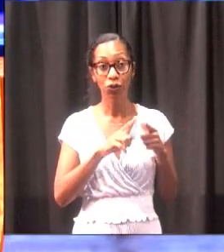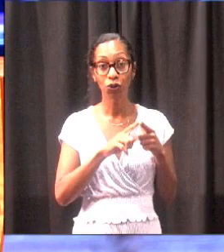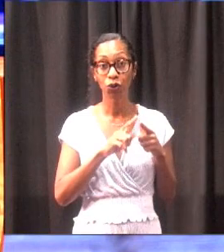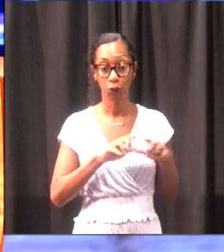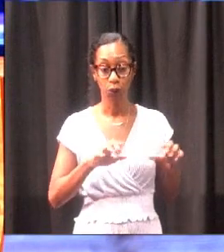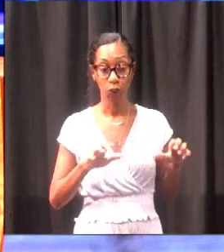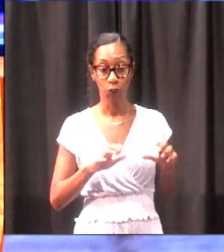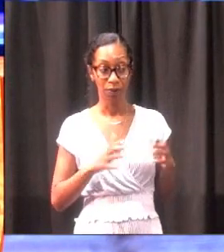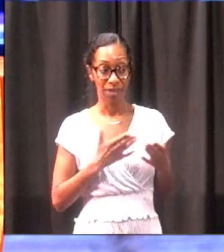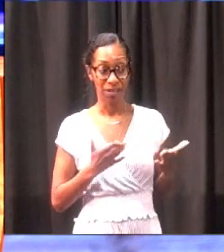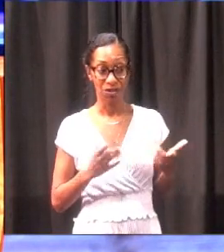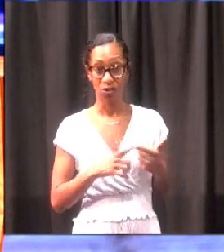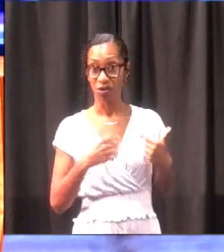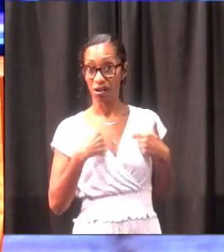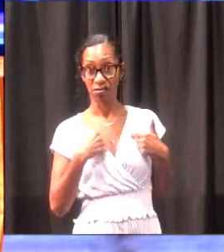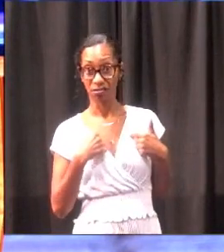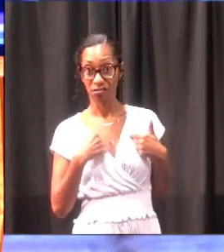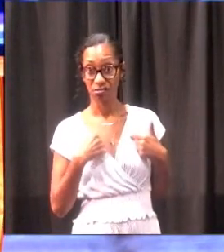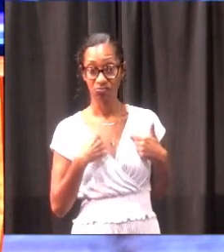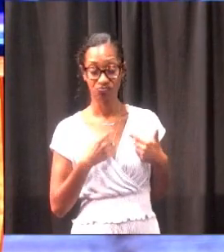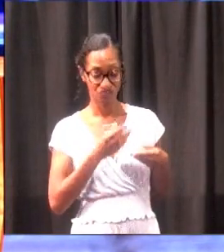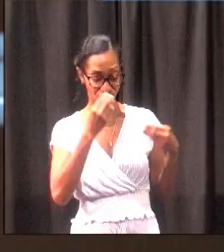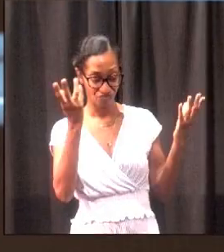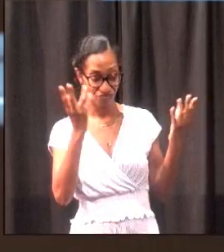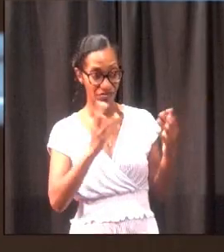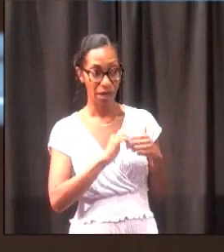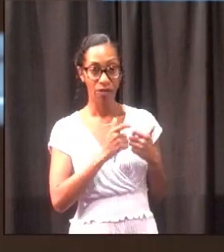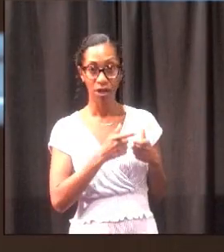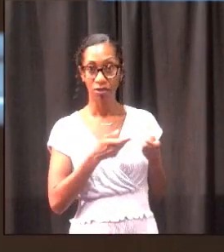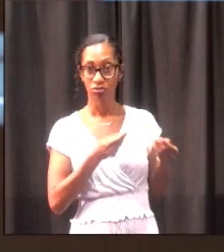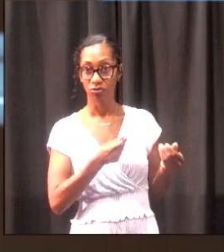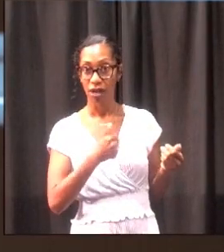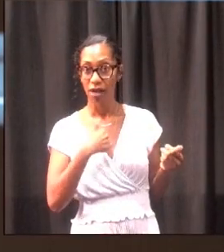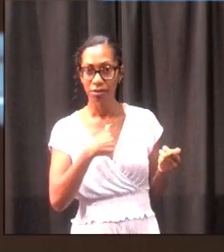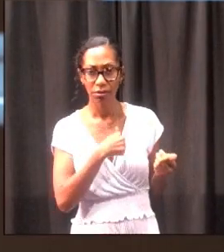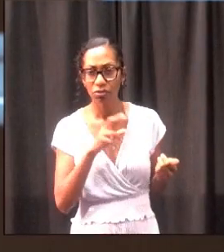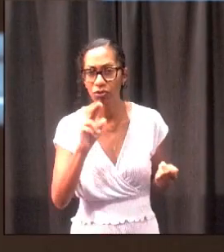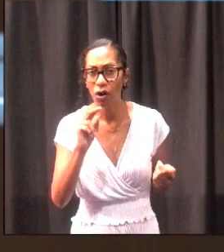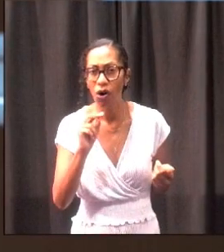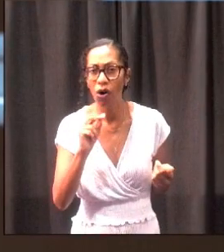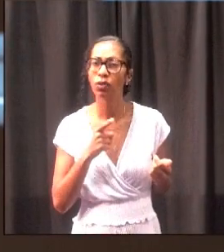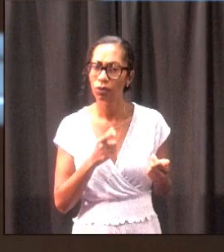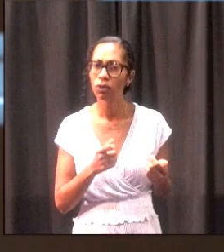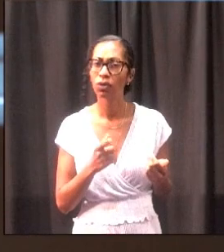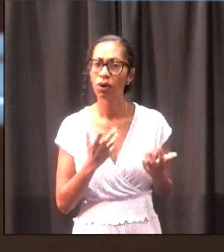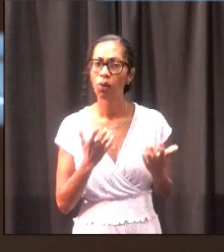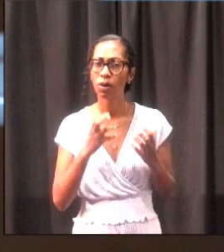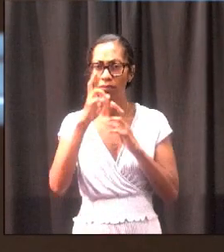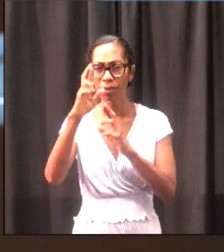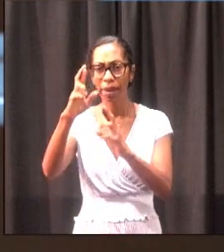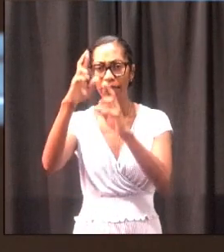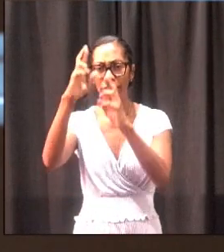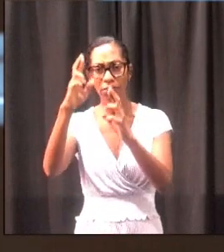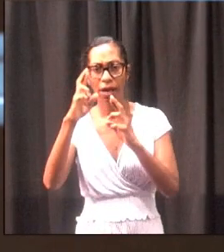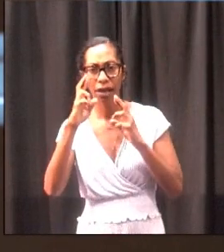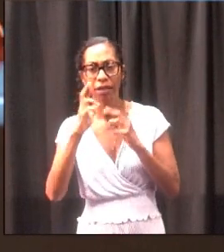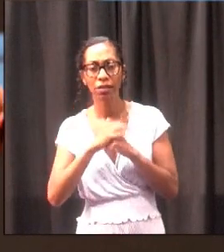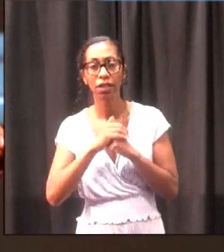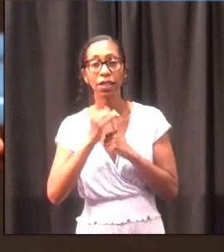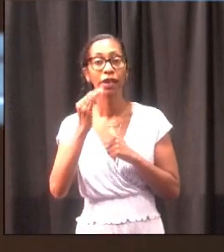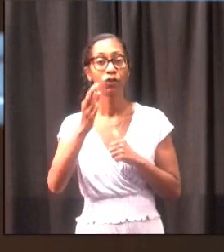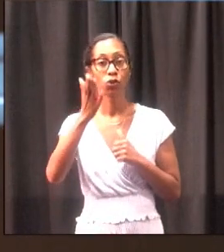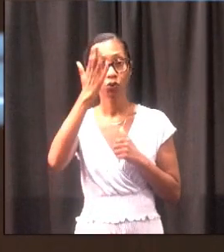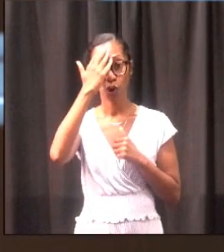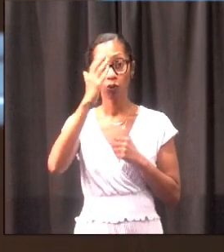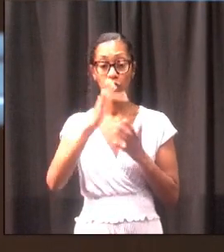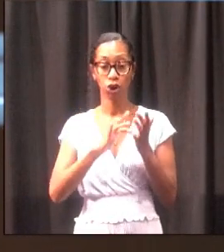way. One of the things that I love to say is that, listen, treat people like you want to be treated. And when you know who you are in